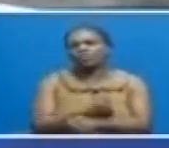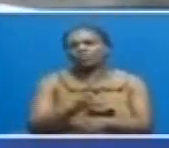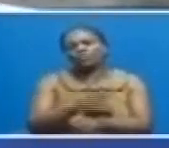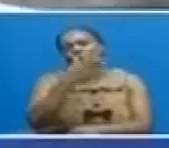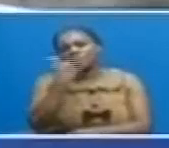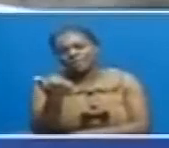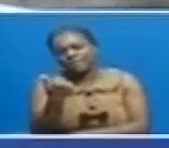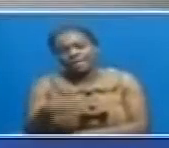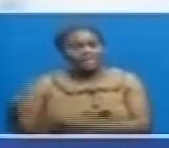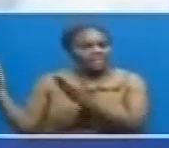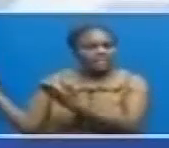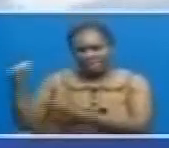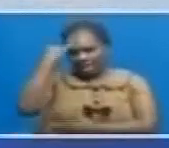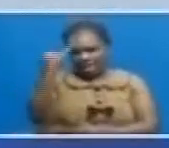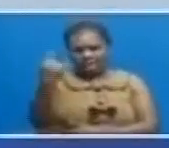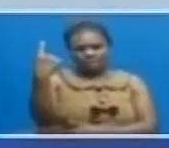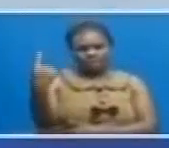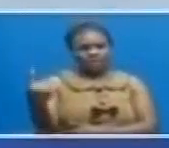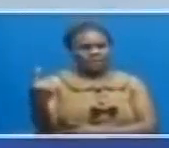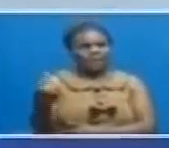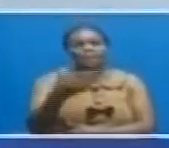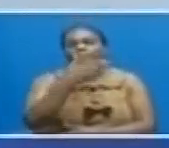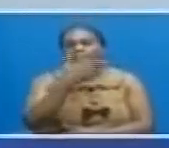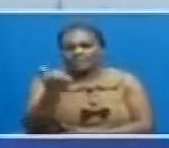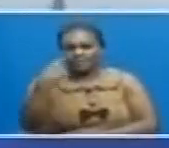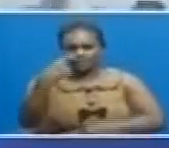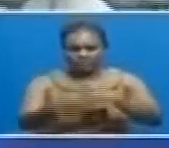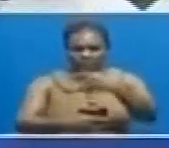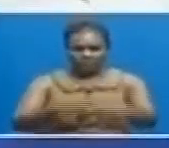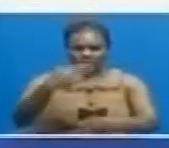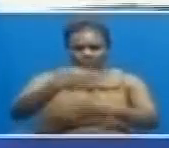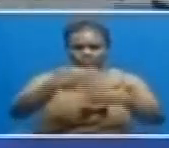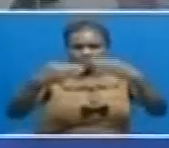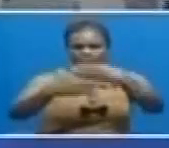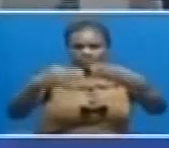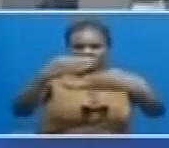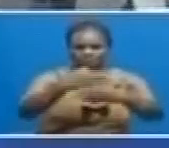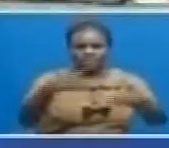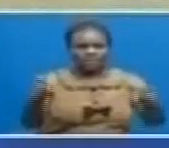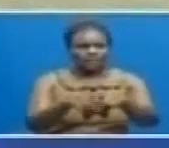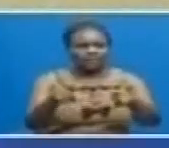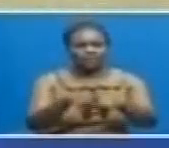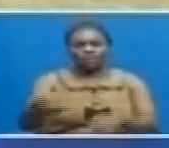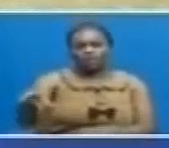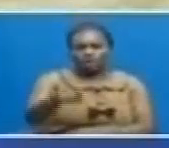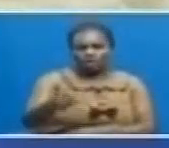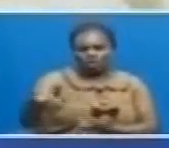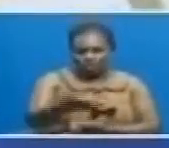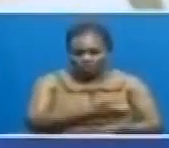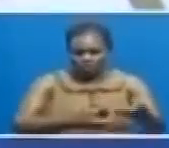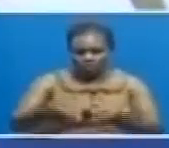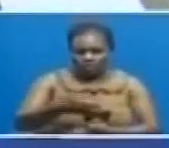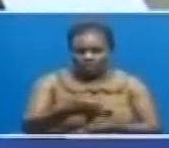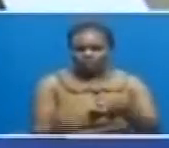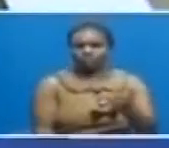energy? This is one of the ideas. And what's better, the process of constructing the silo can also increase the local economic activity